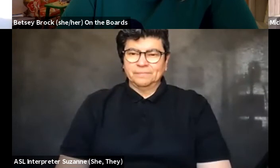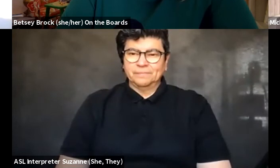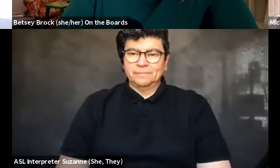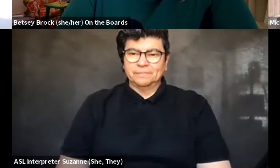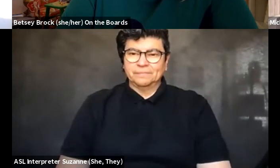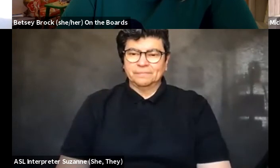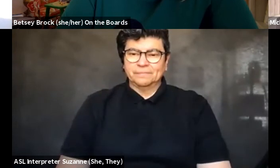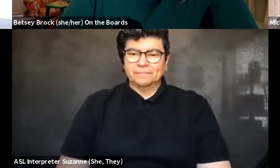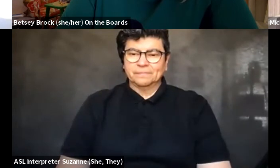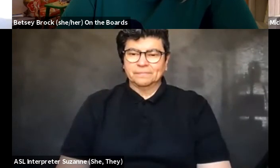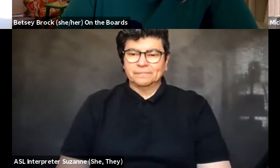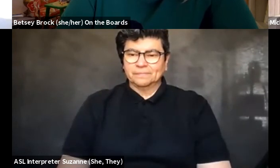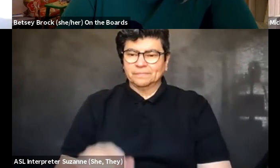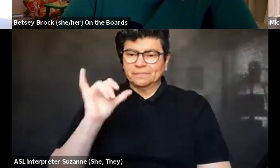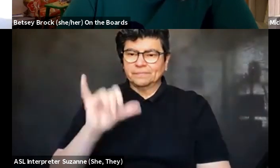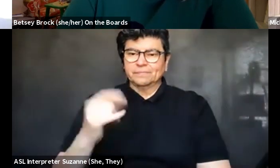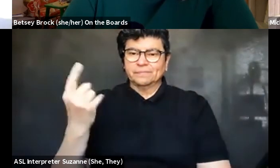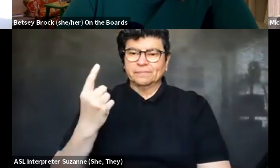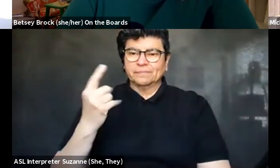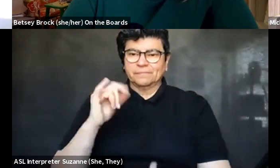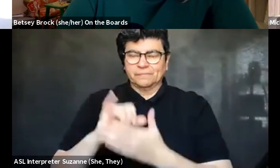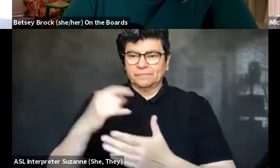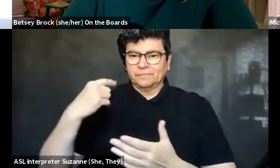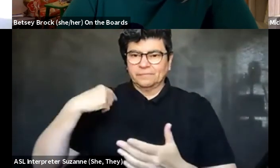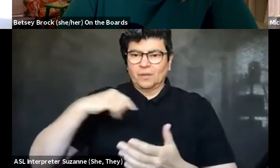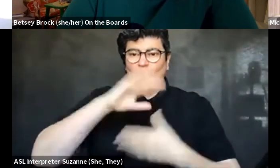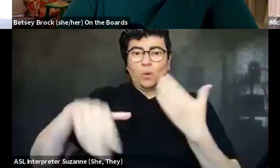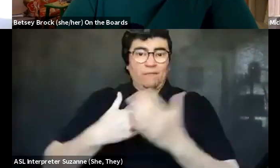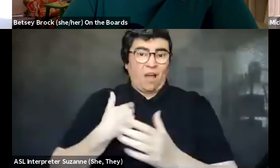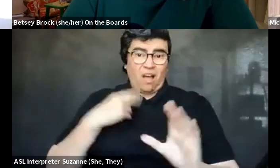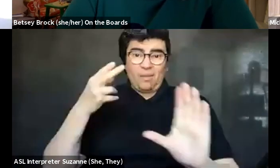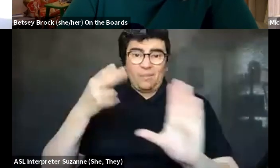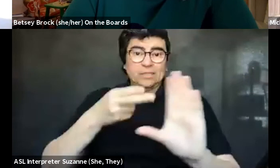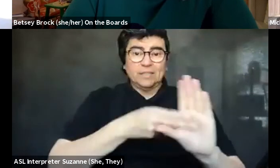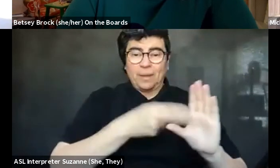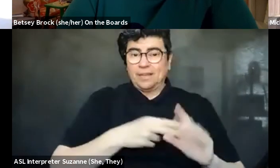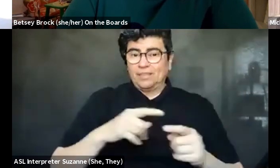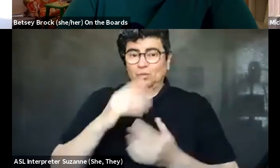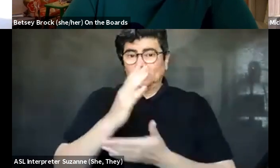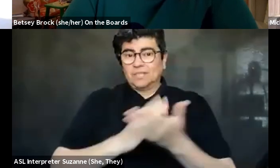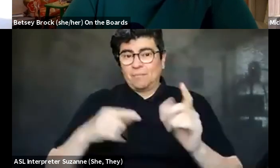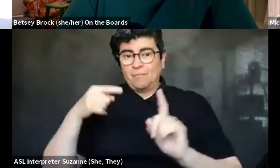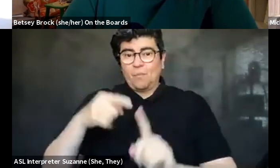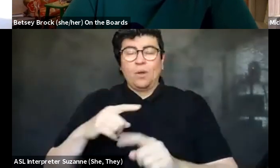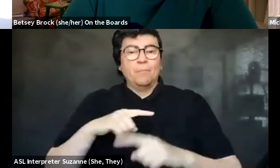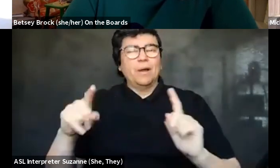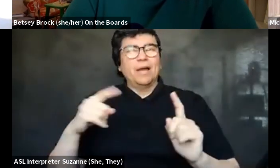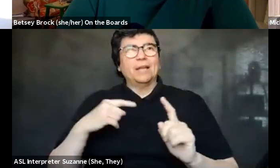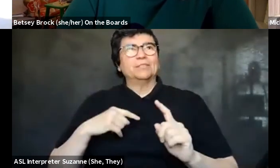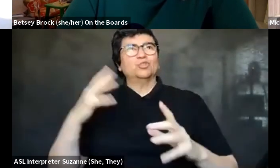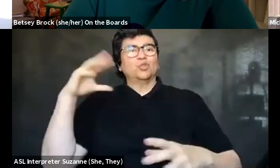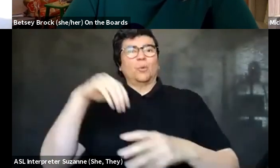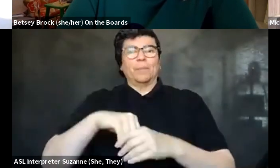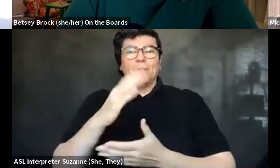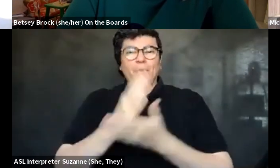it's something that we've all participated in to some extent, but being part of